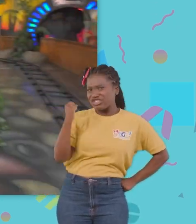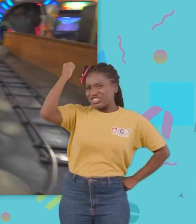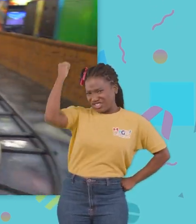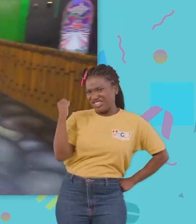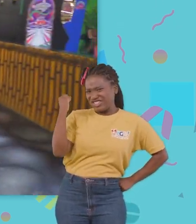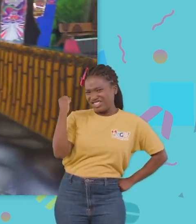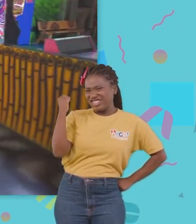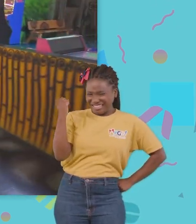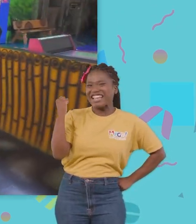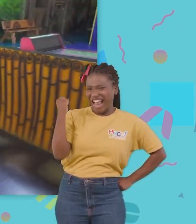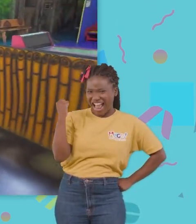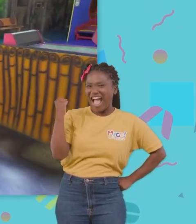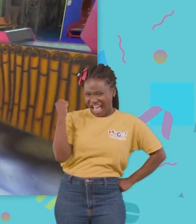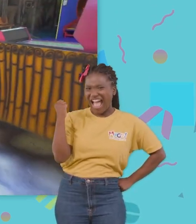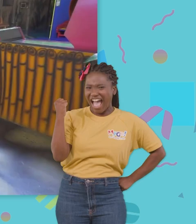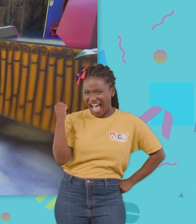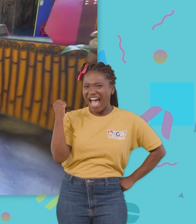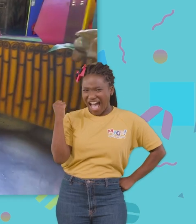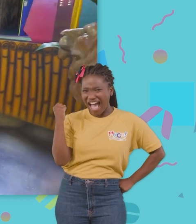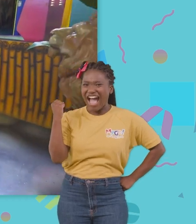you go choo-choo.